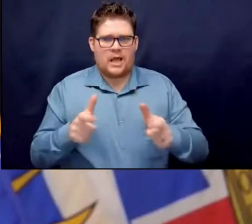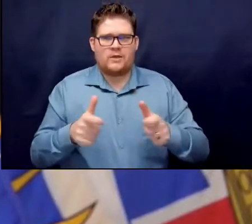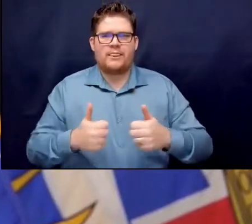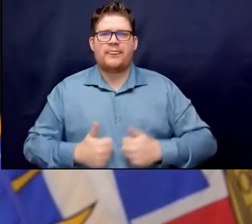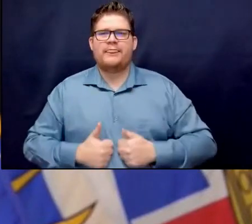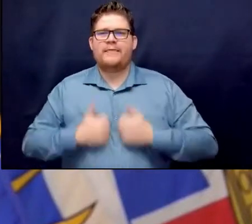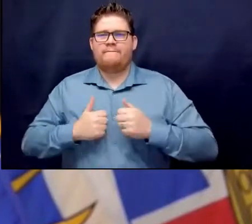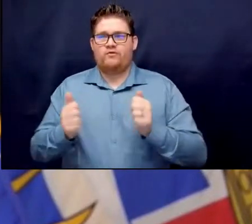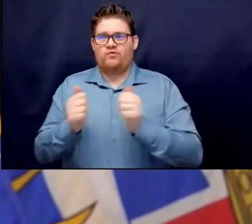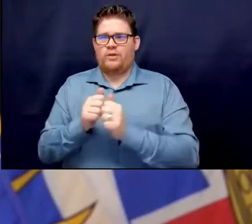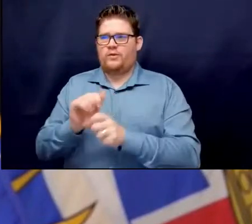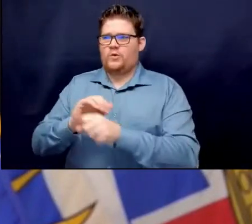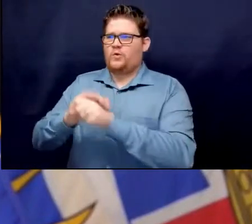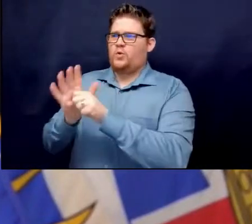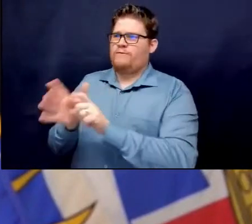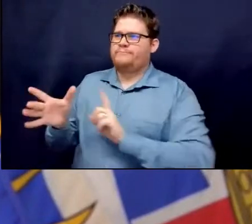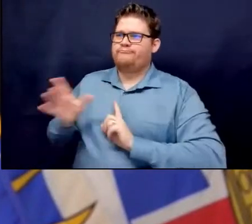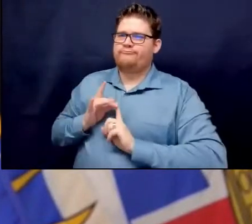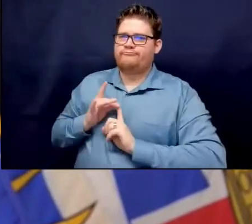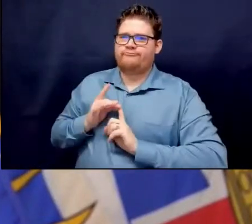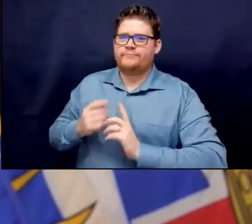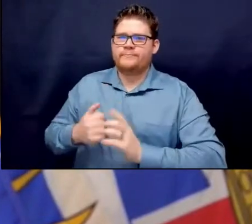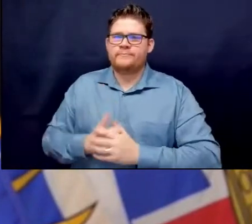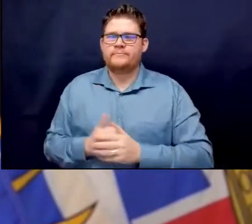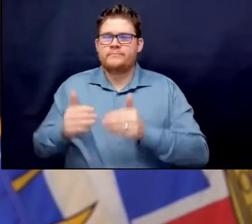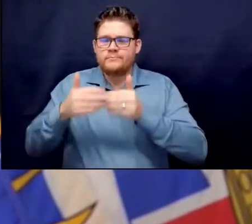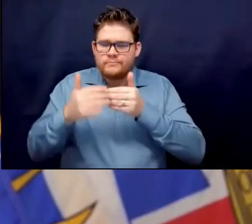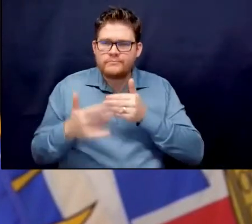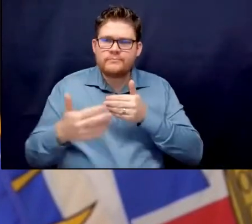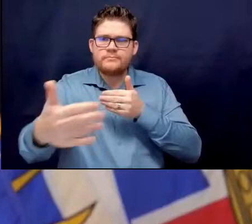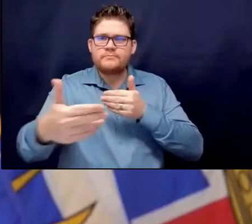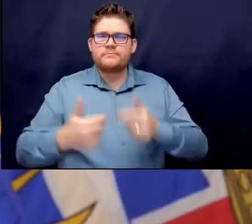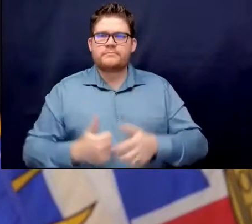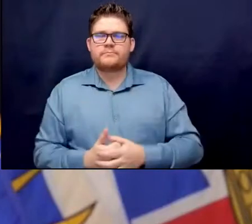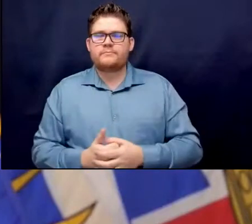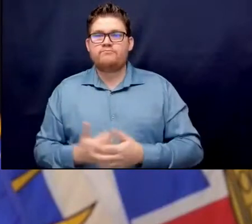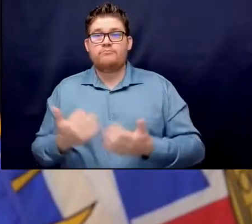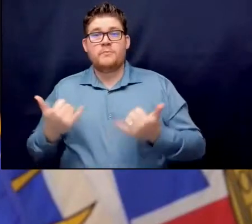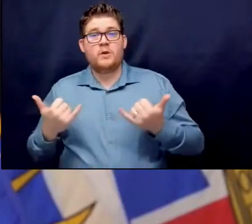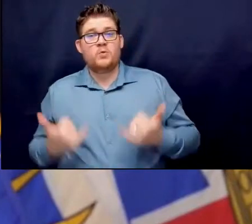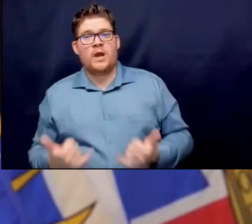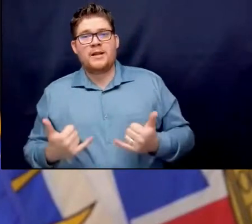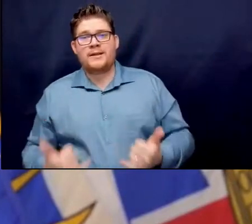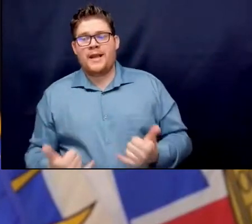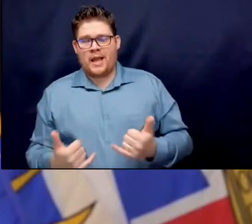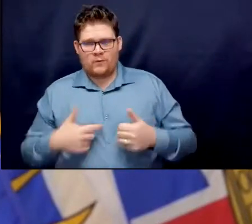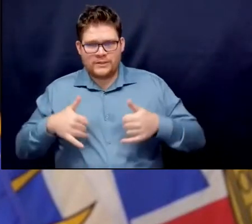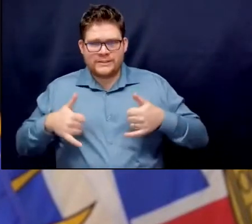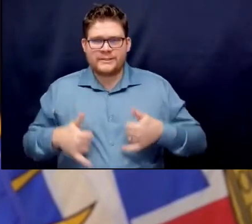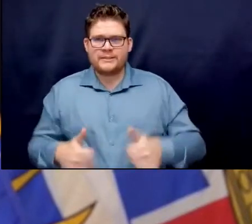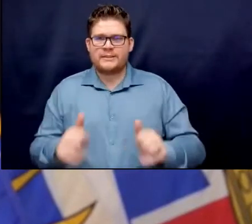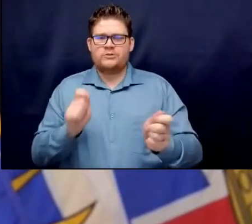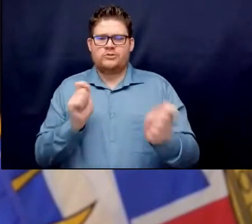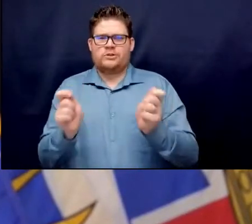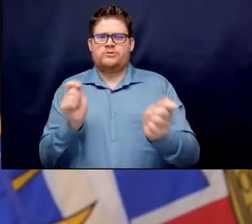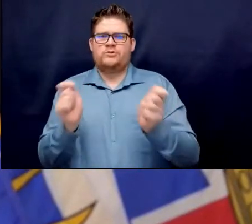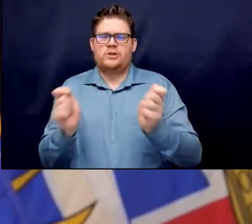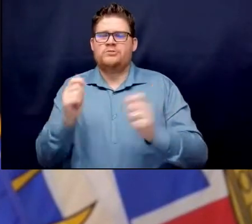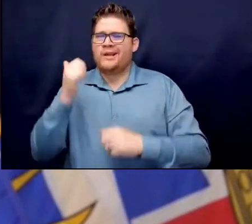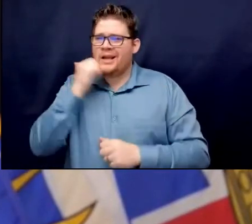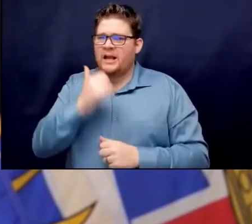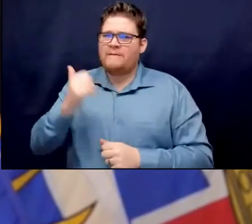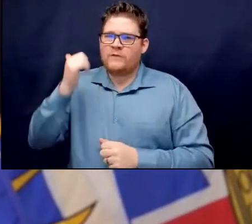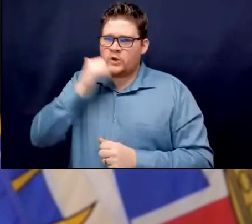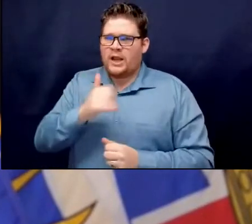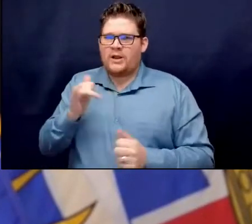be able to put aside some of the things that we've been having to do on a regular basis. And